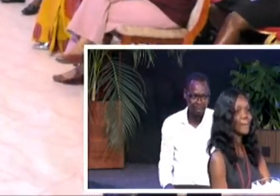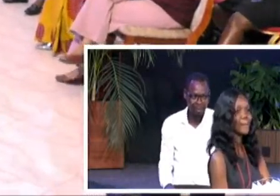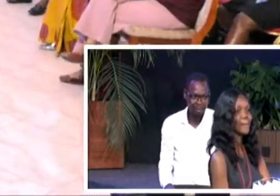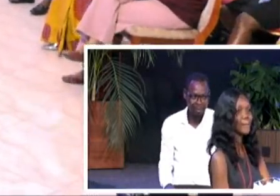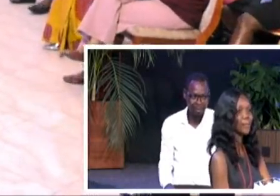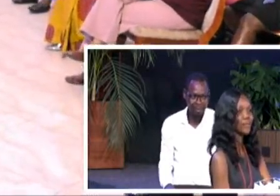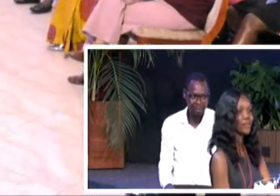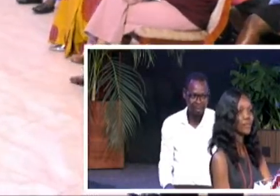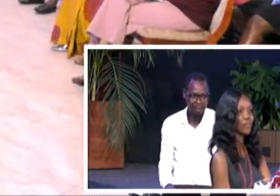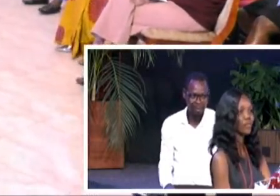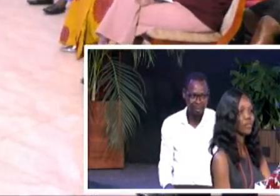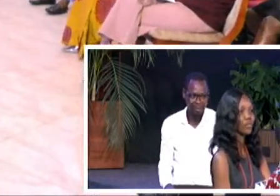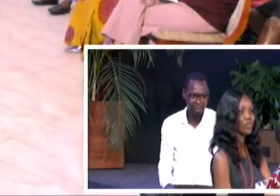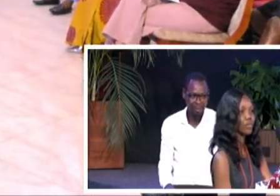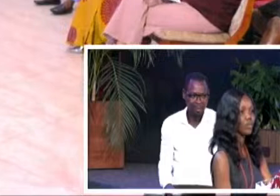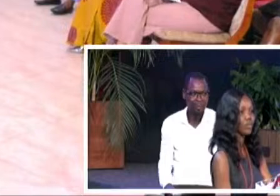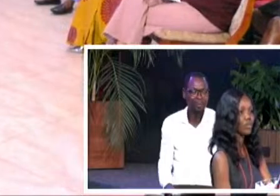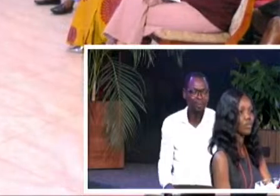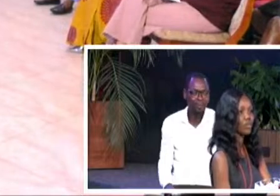the ball.